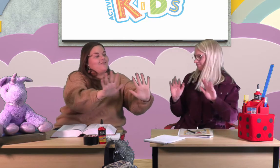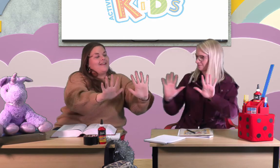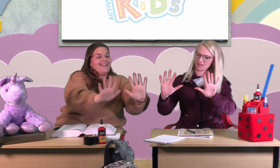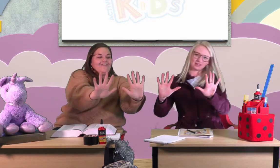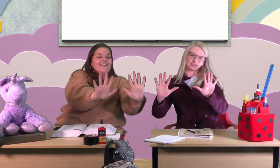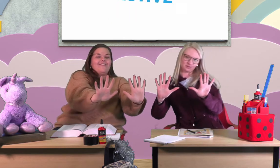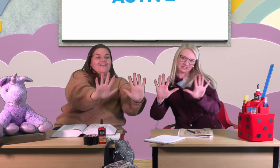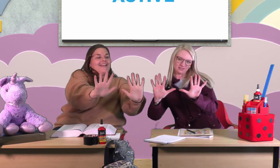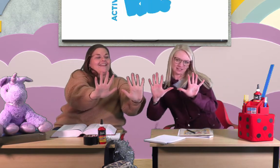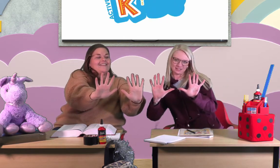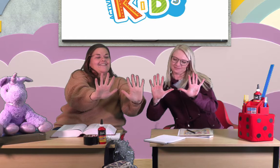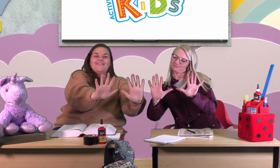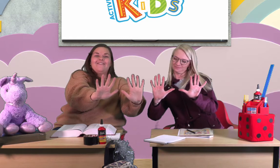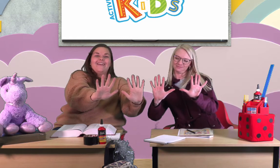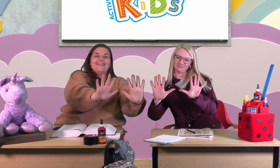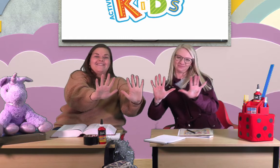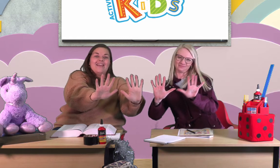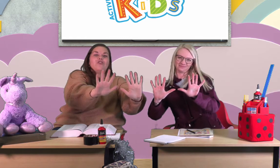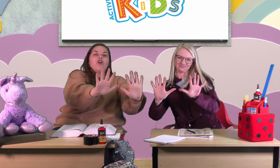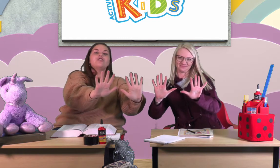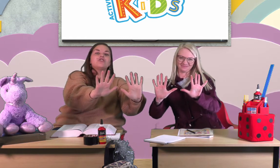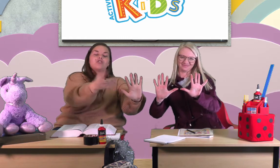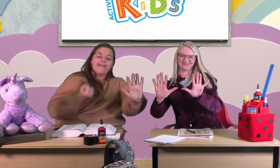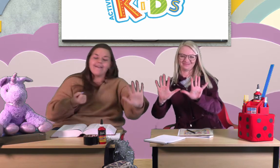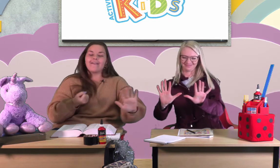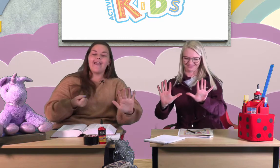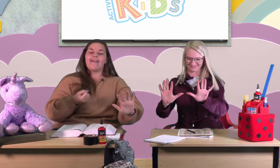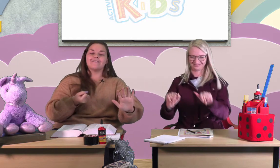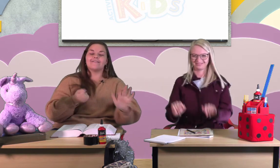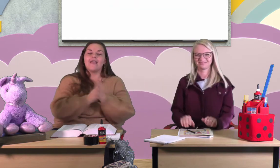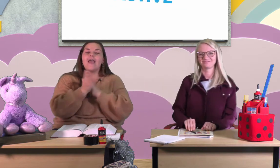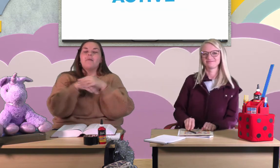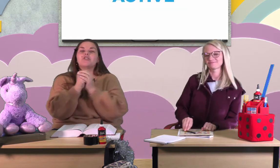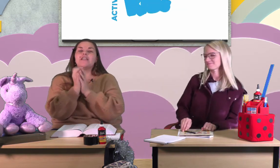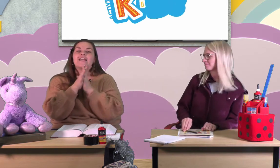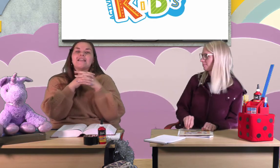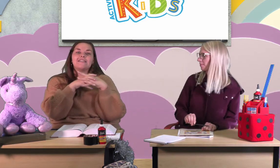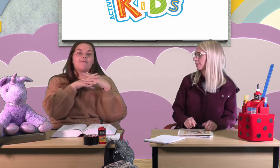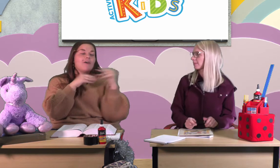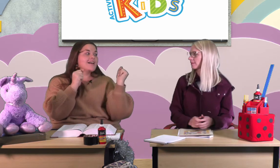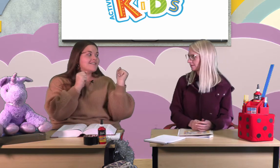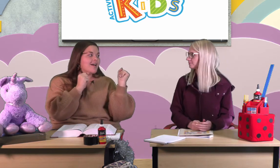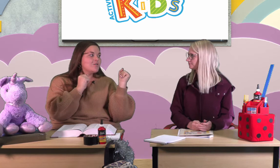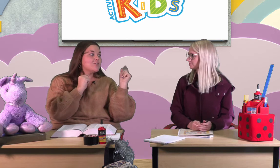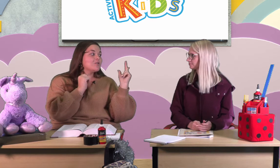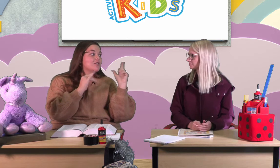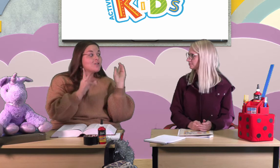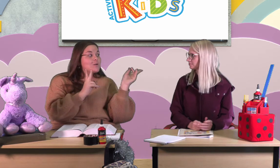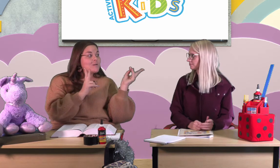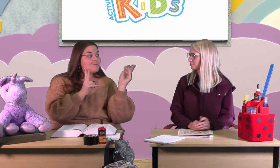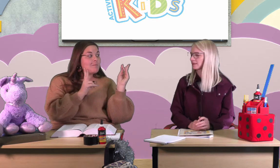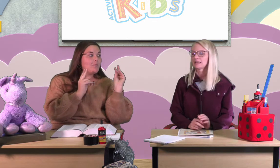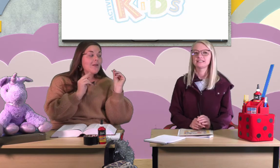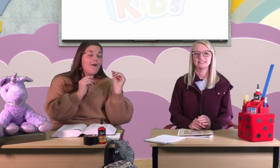Now we have 20. It's 20 fingers. 20 fingers. Yes. Yes. But Jenna, I think it's time for us now to go see the